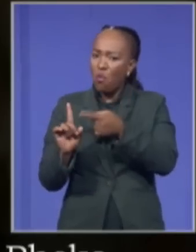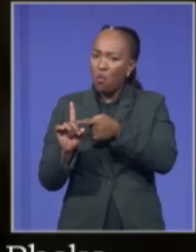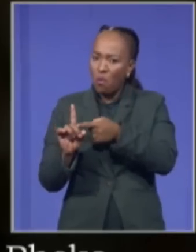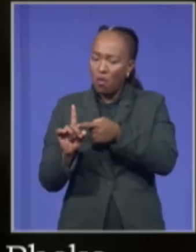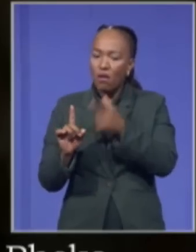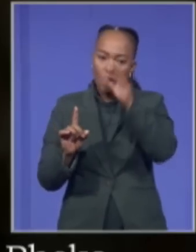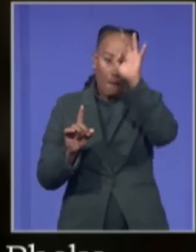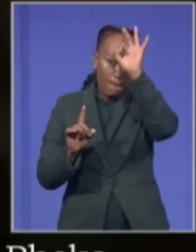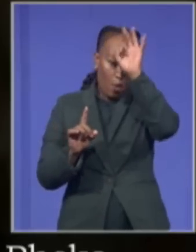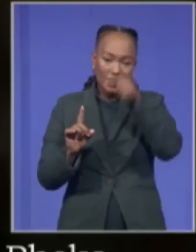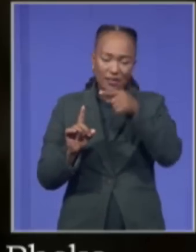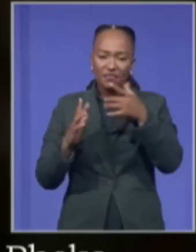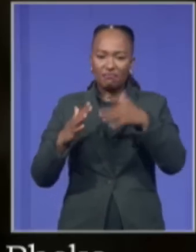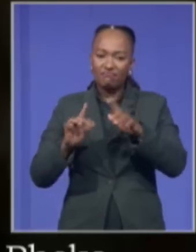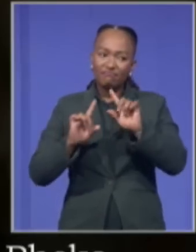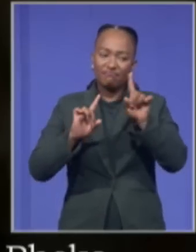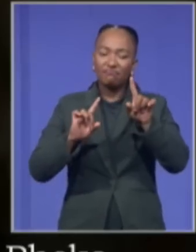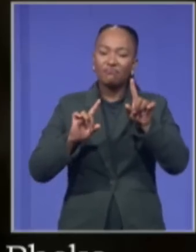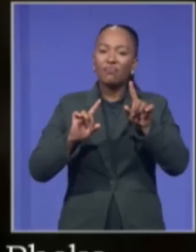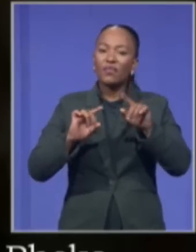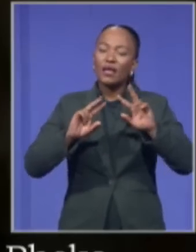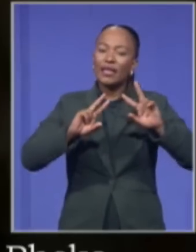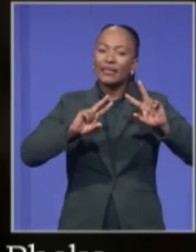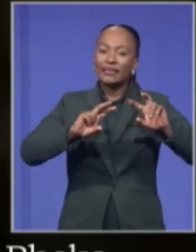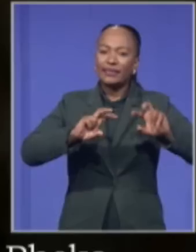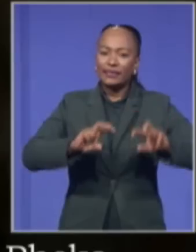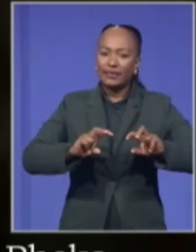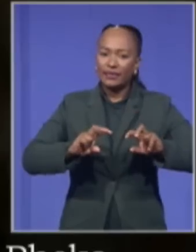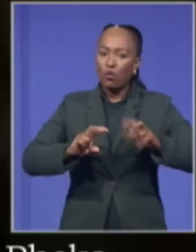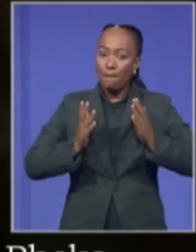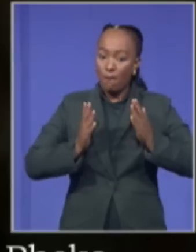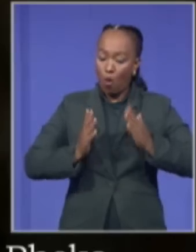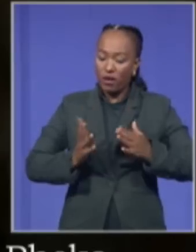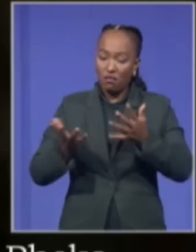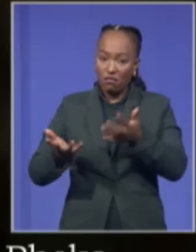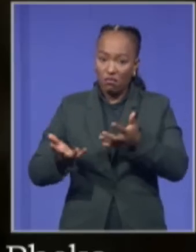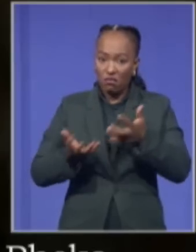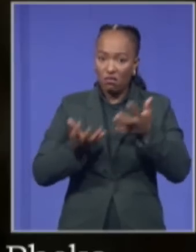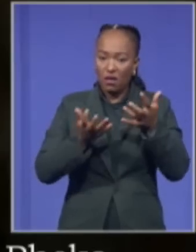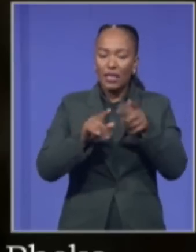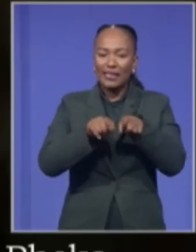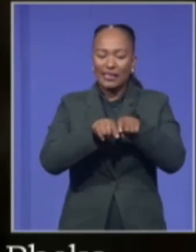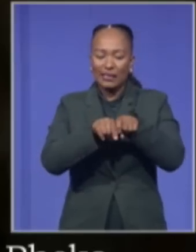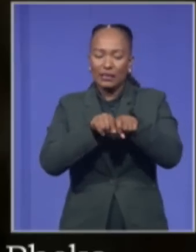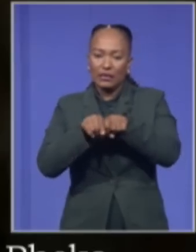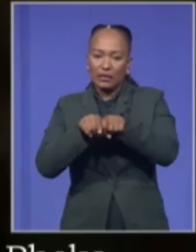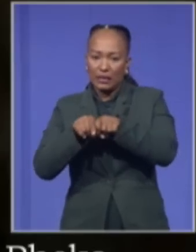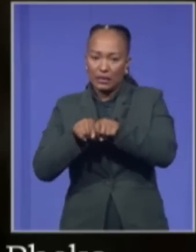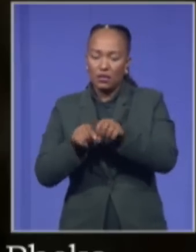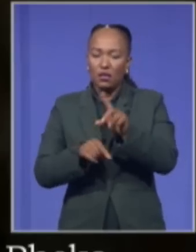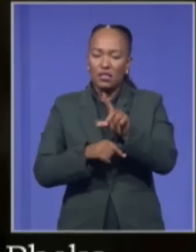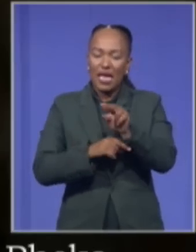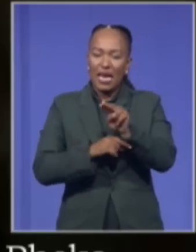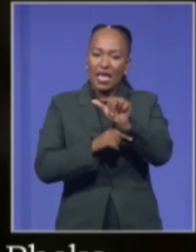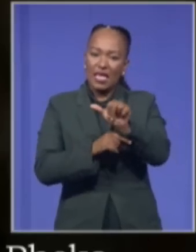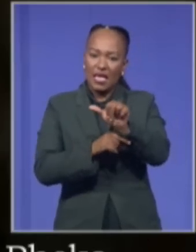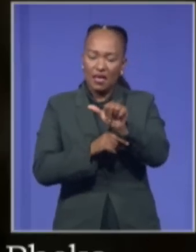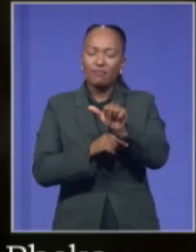gore ka nnete seno se fumane seposeng se fumane ke ha e le gore ka nnete ho etswa di-test tsena tsa